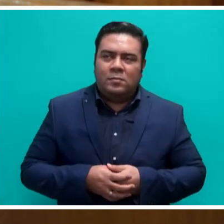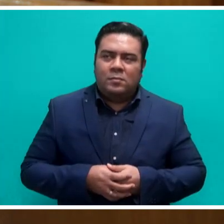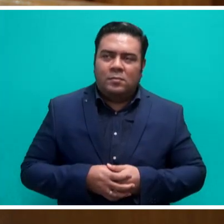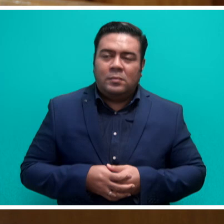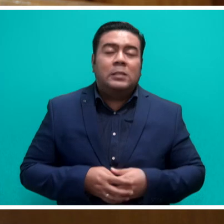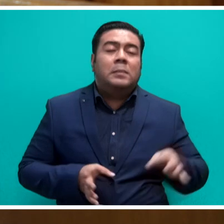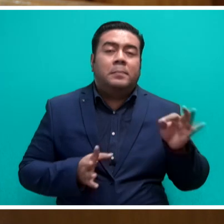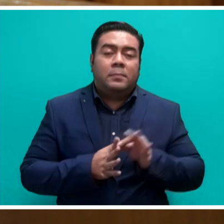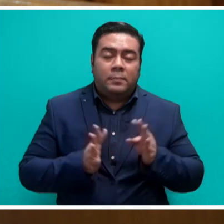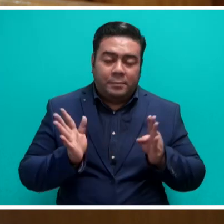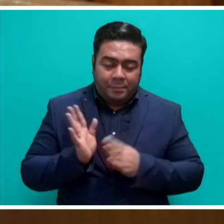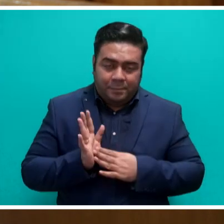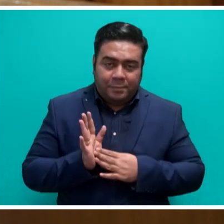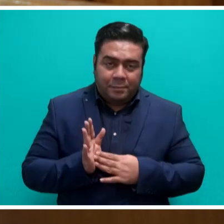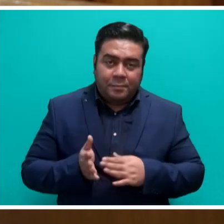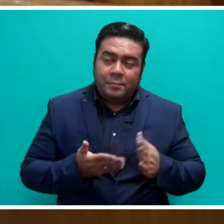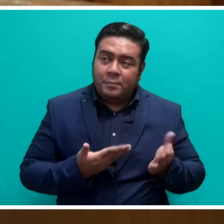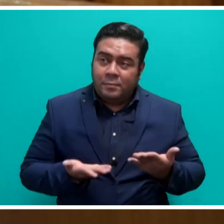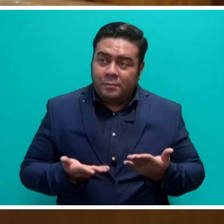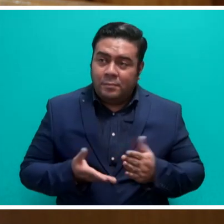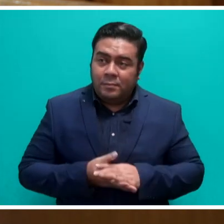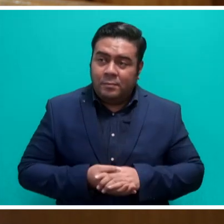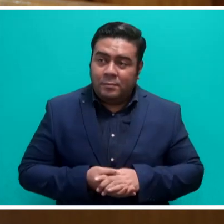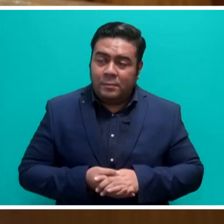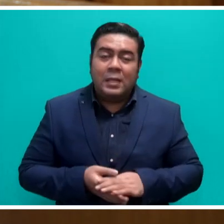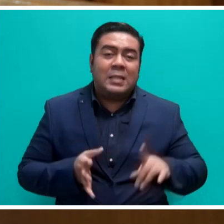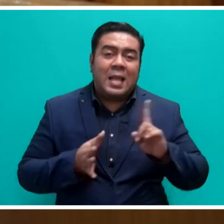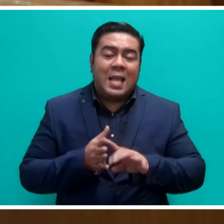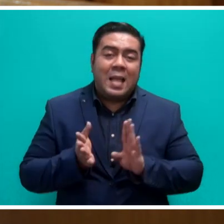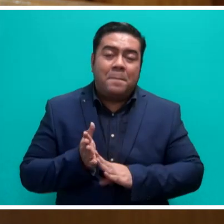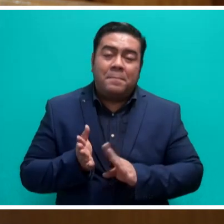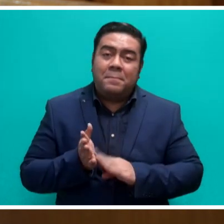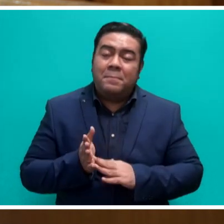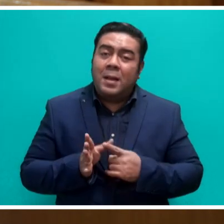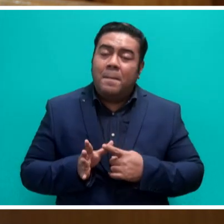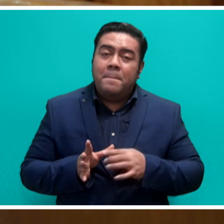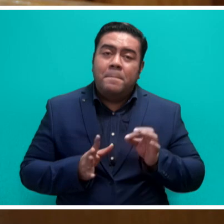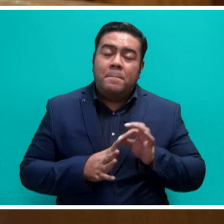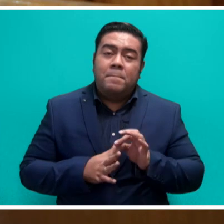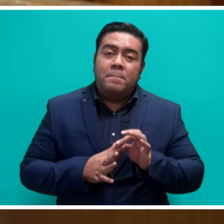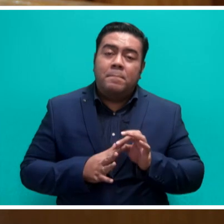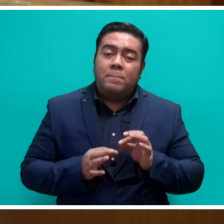The Prime Minister's current nominees are Ms. Rema Mbolombola and Mr. John Apted.